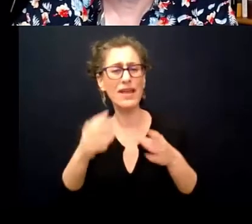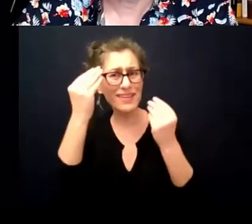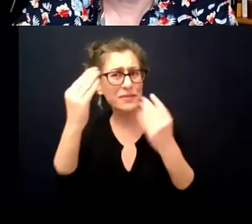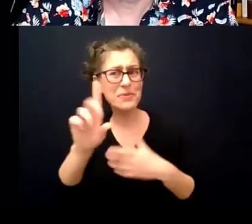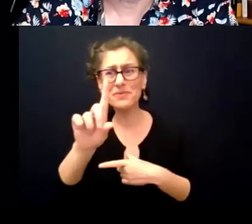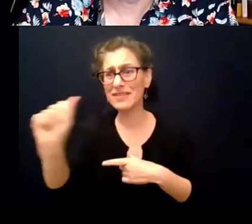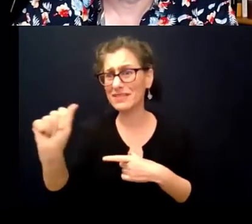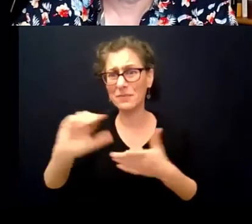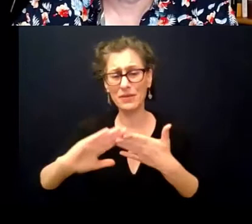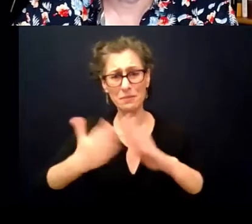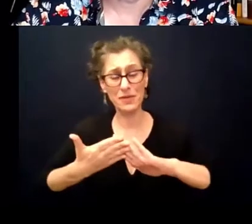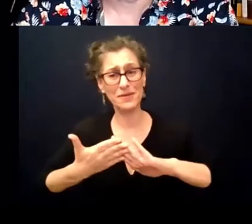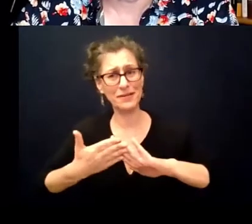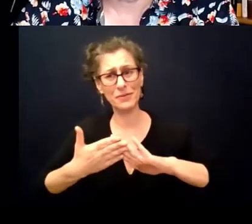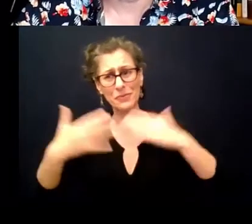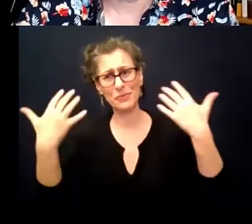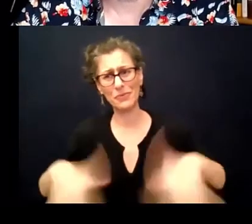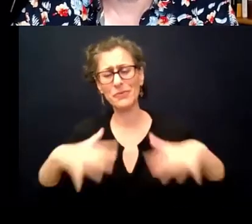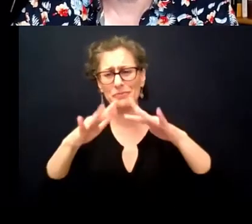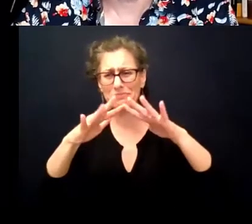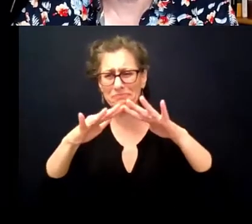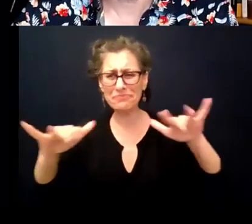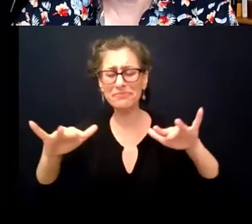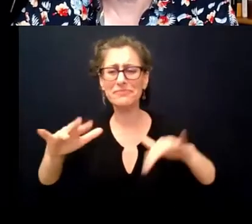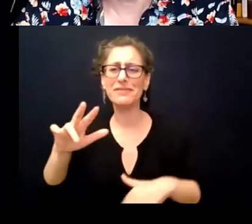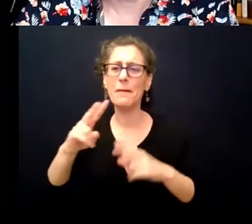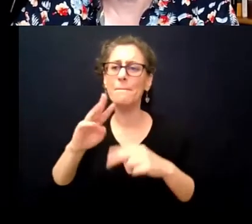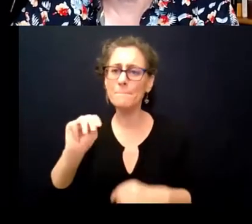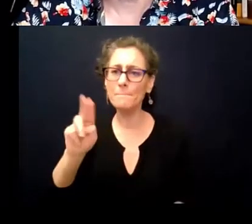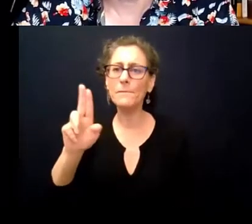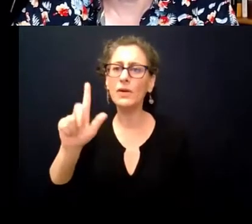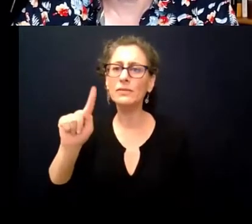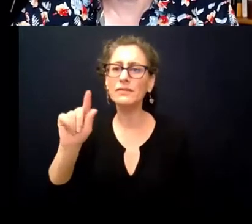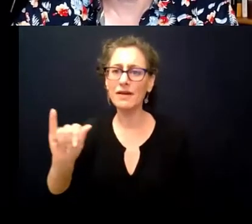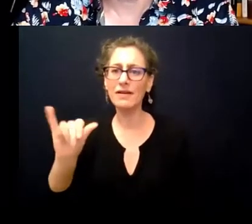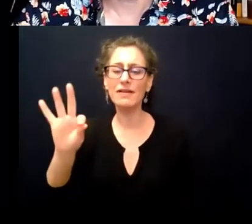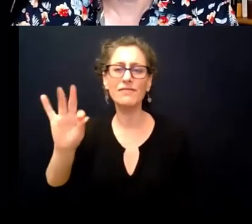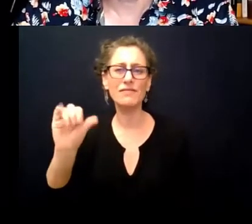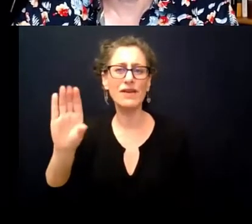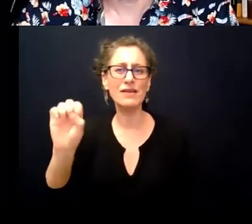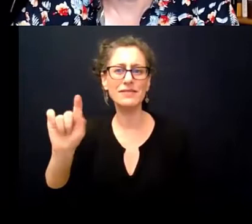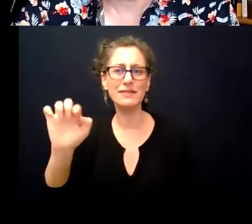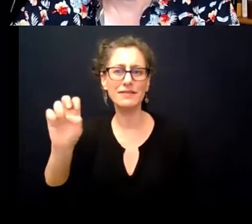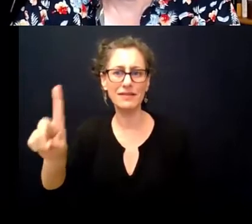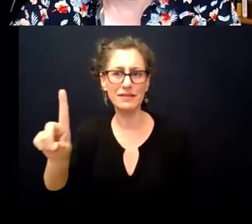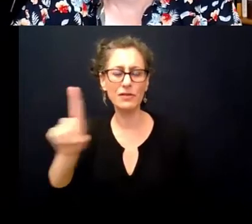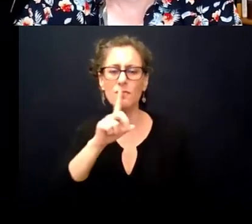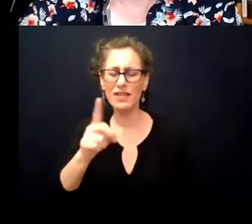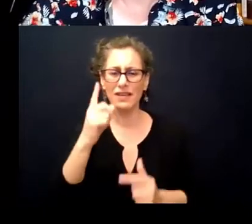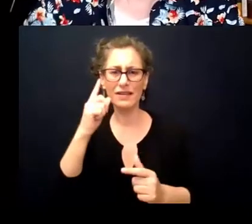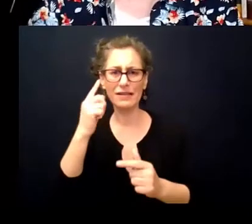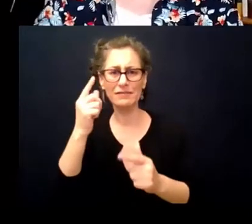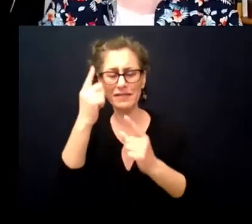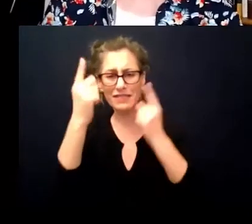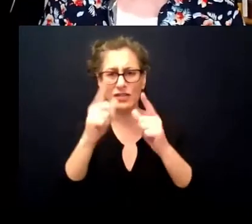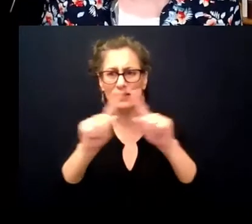is so multifaceted. I mean, you think about all of the different